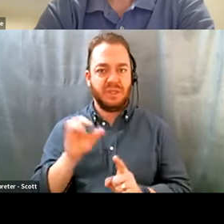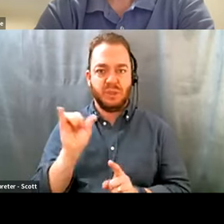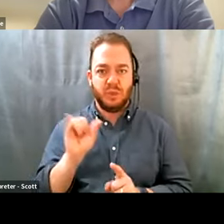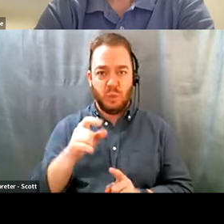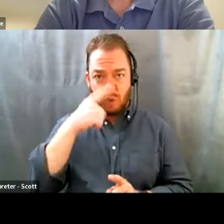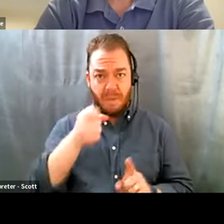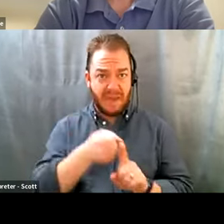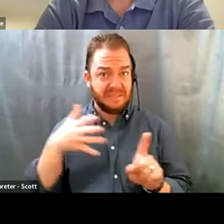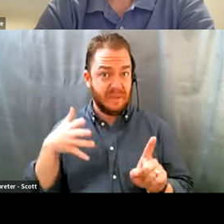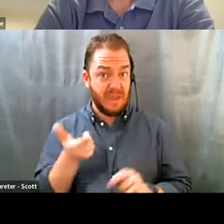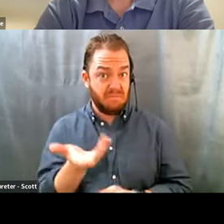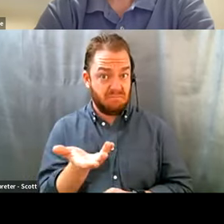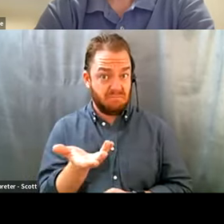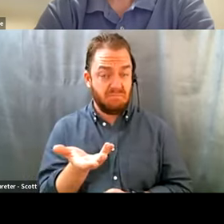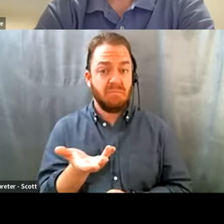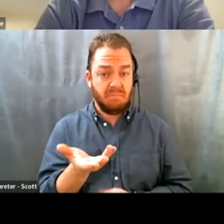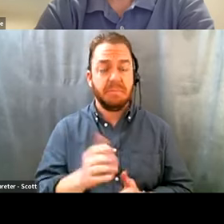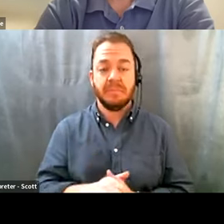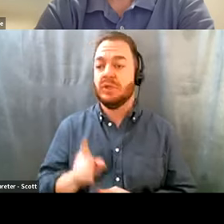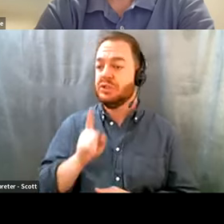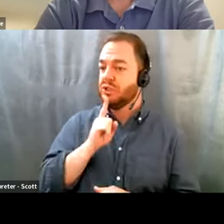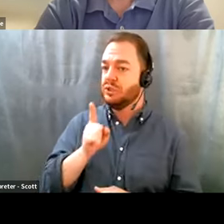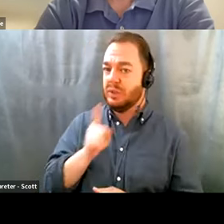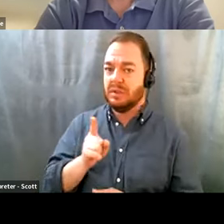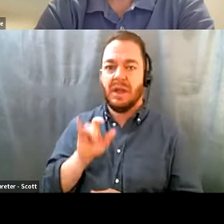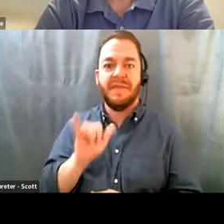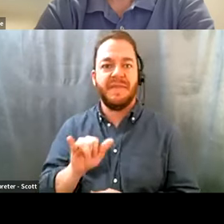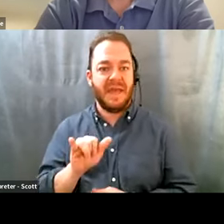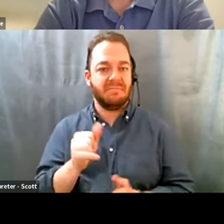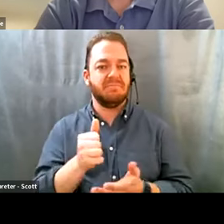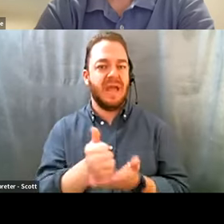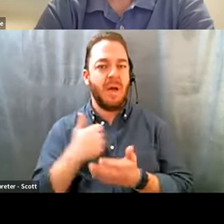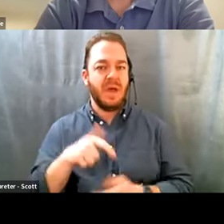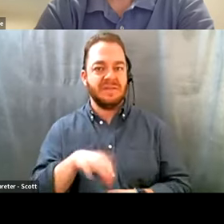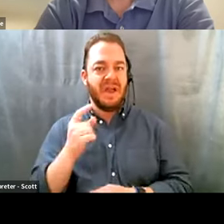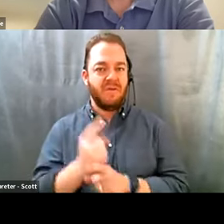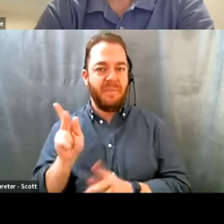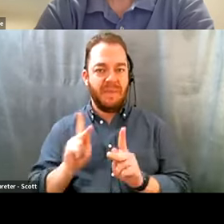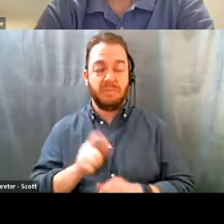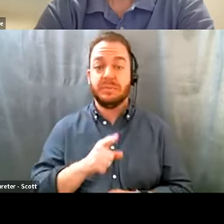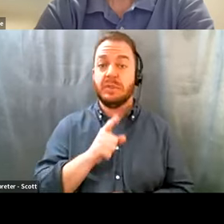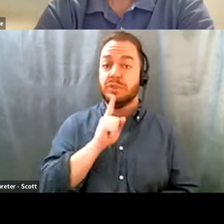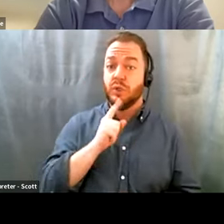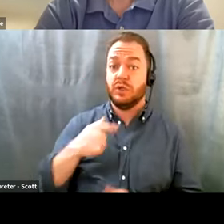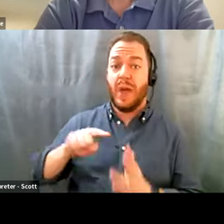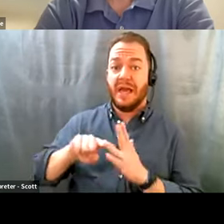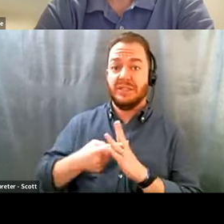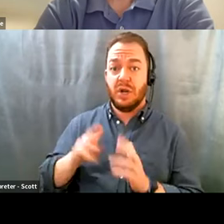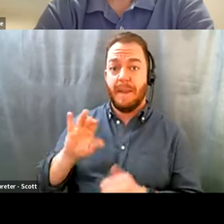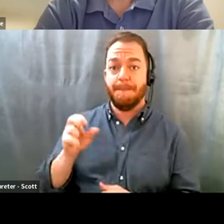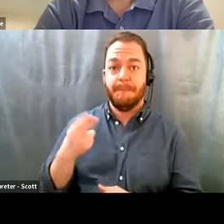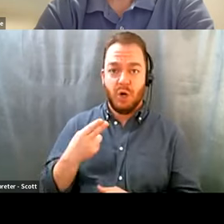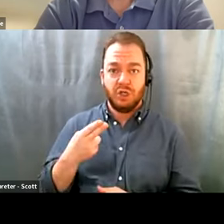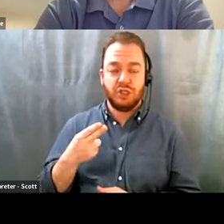you could expand on that a bit, it'd be great, sure. Helpful finding the right people. Sure. So I started in March